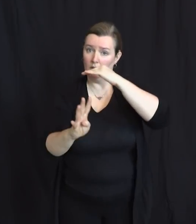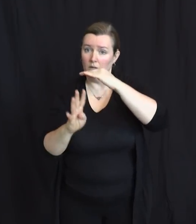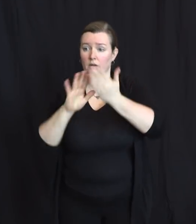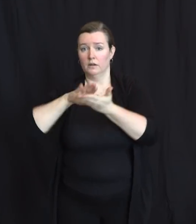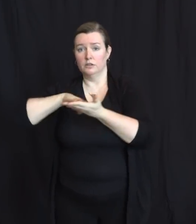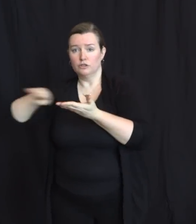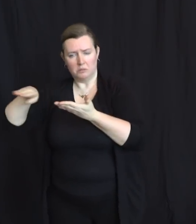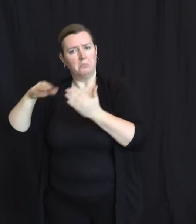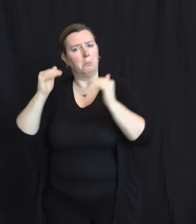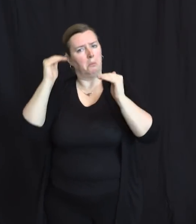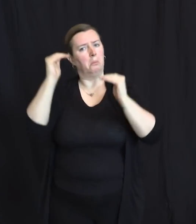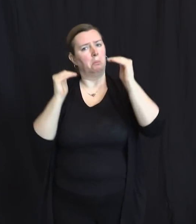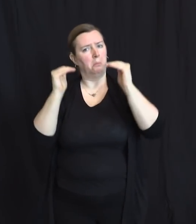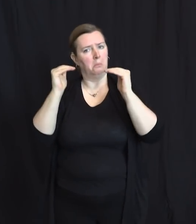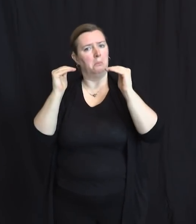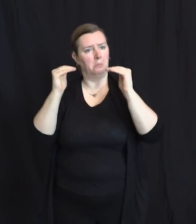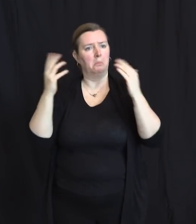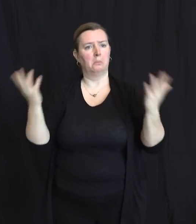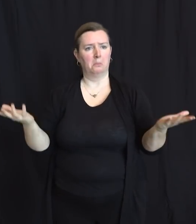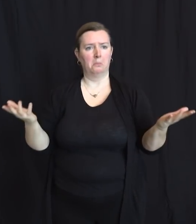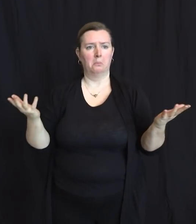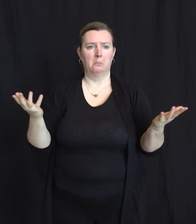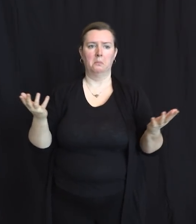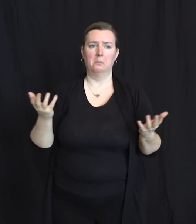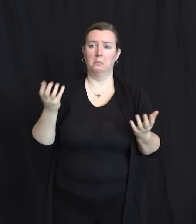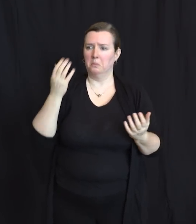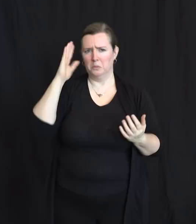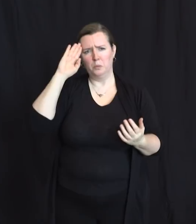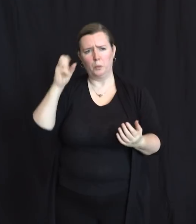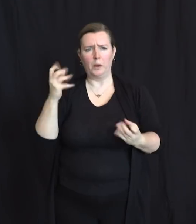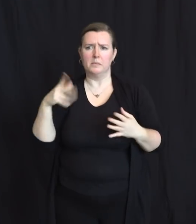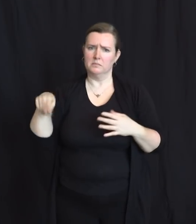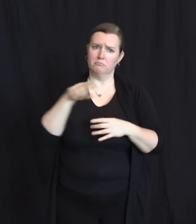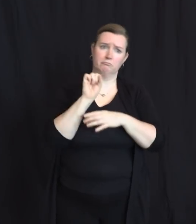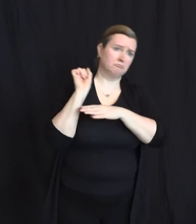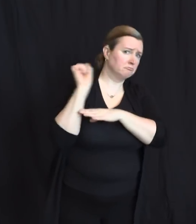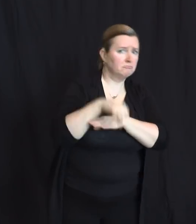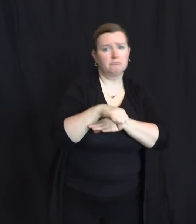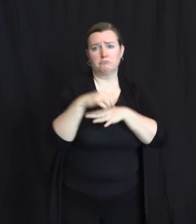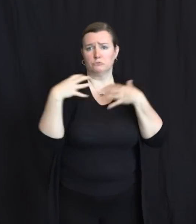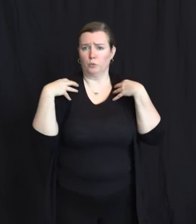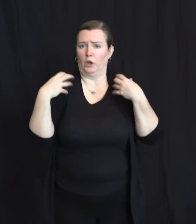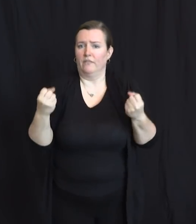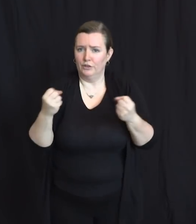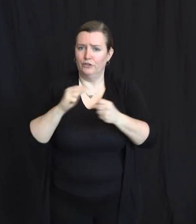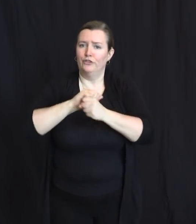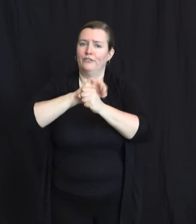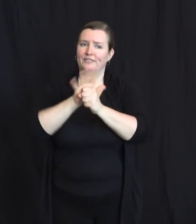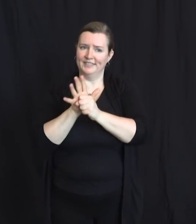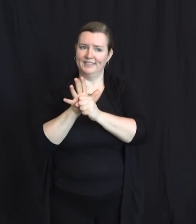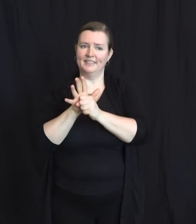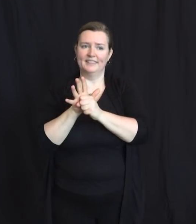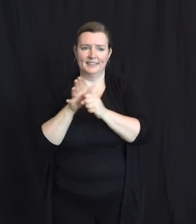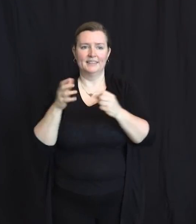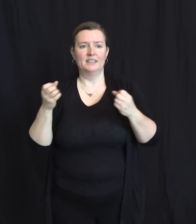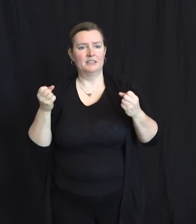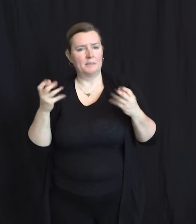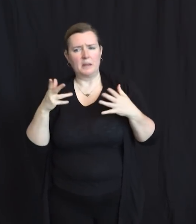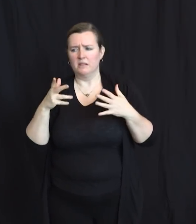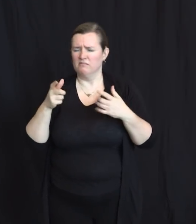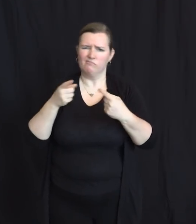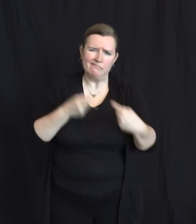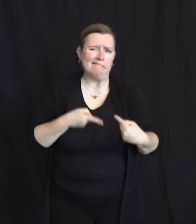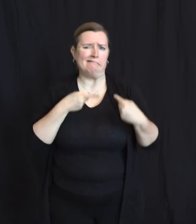as we know there are many who are defeating COVID-19, there are many whose battle with the invisible enemy was